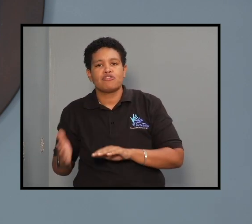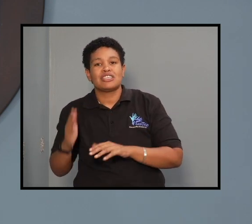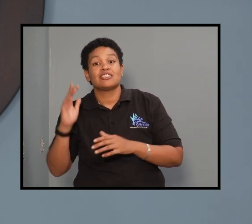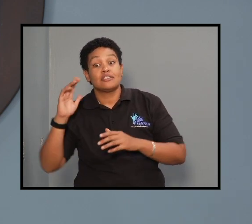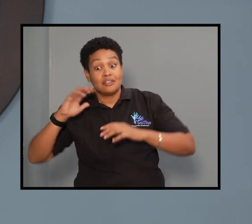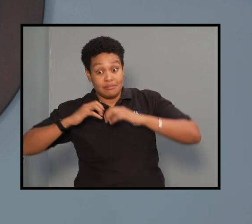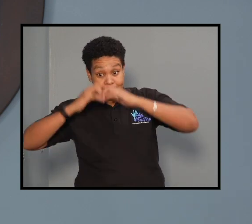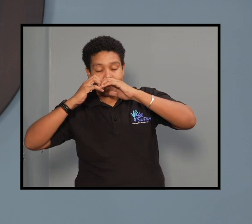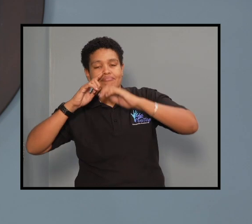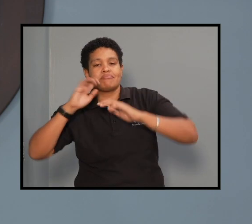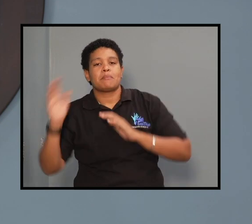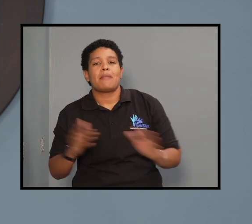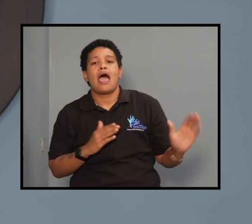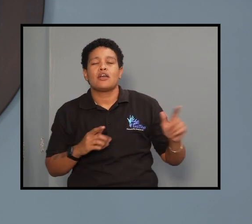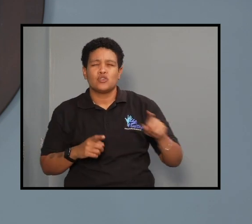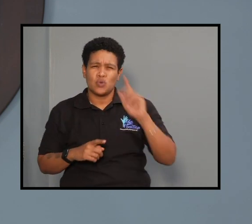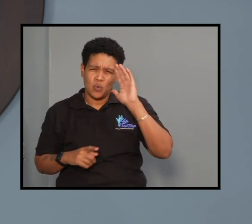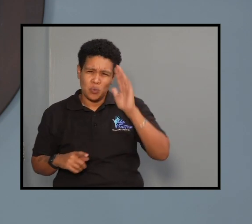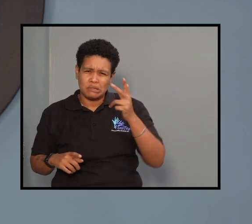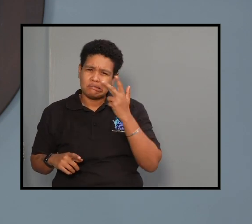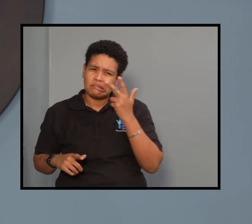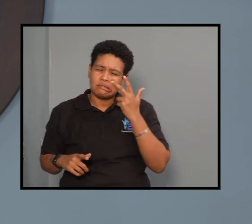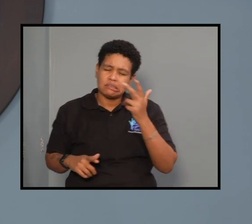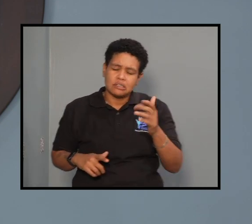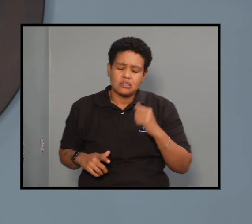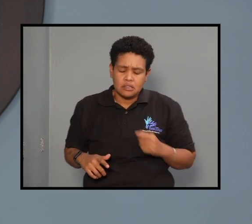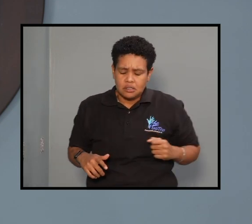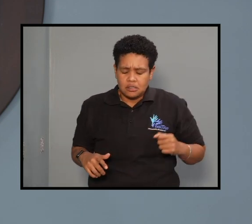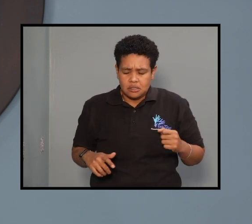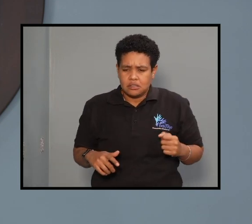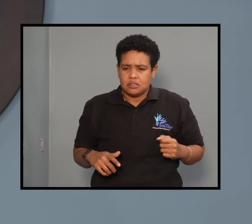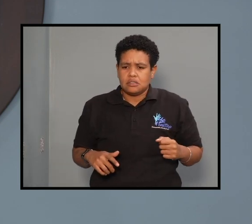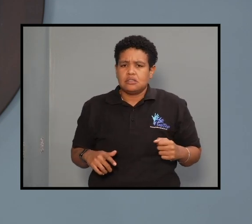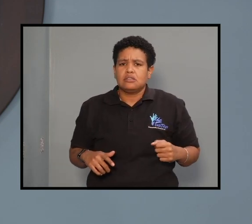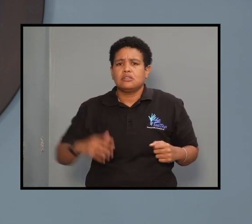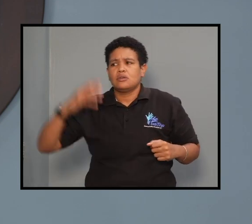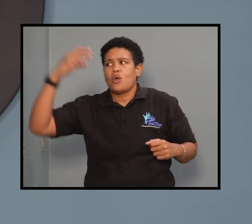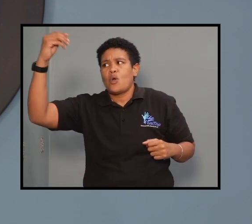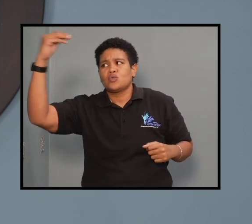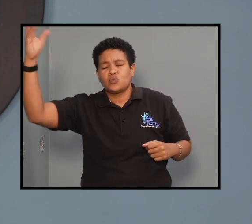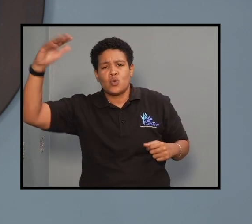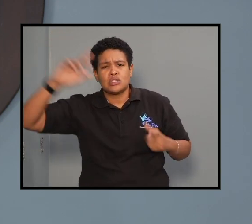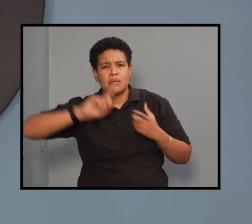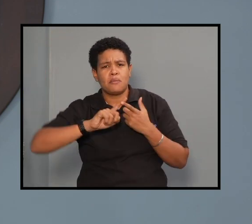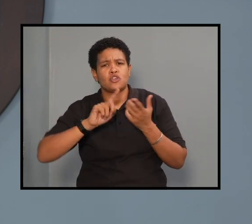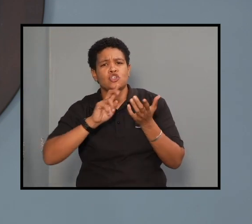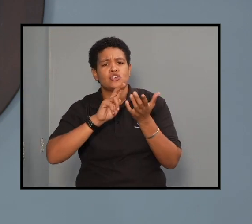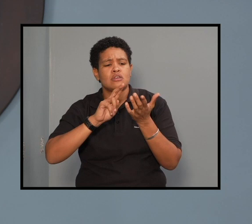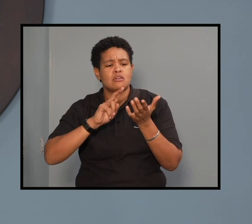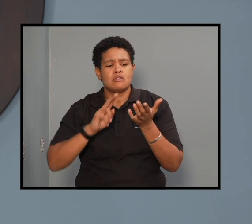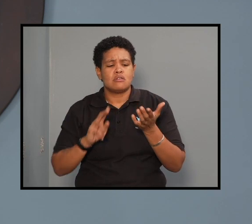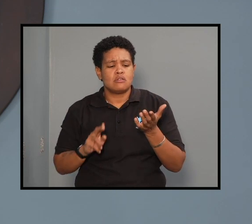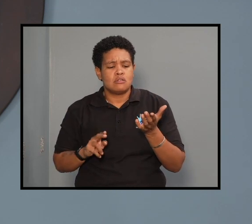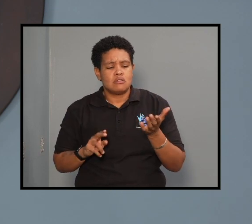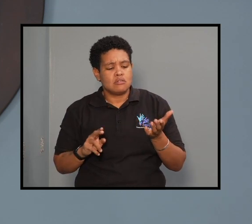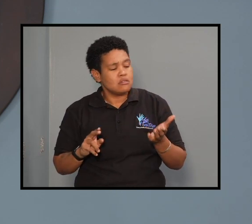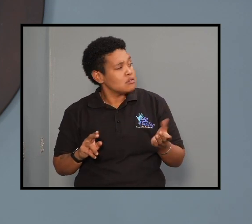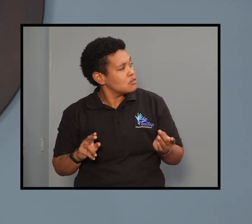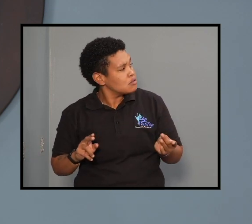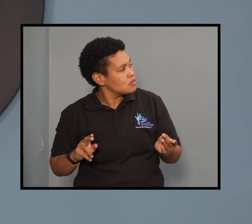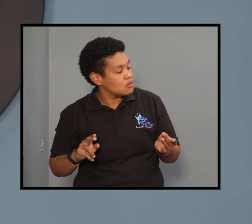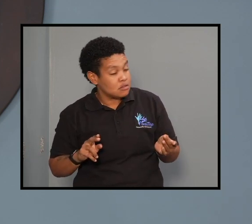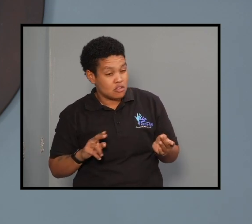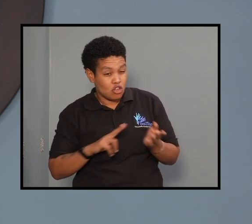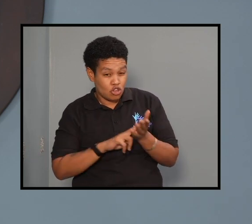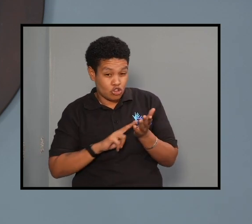operationalization plan. And so you're going to see outsourcing and contracting of the